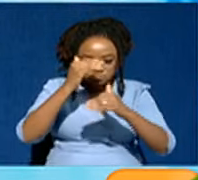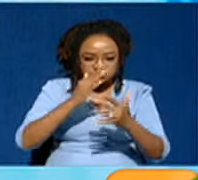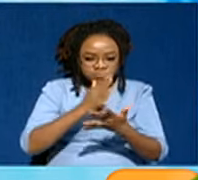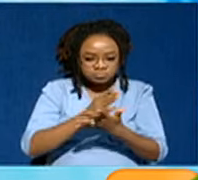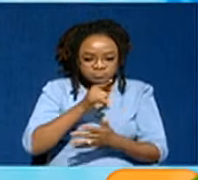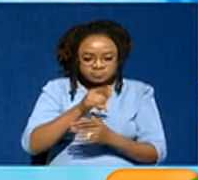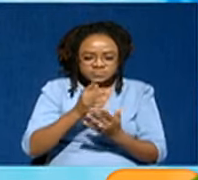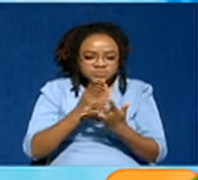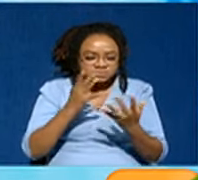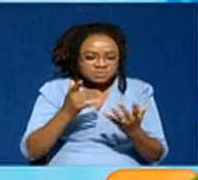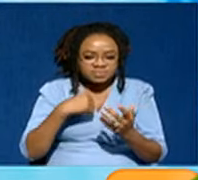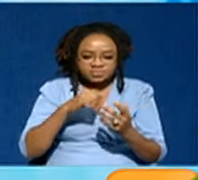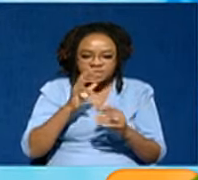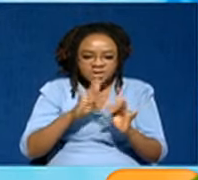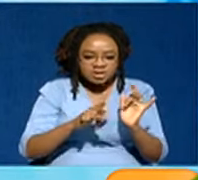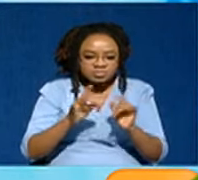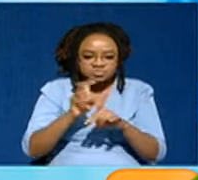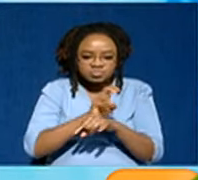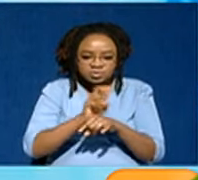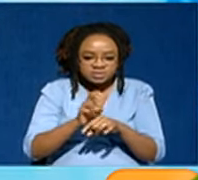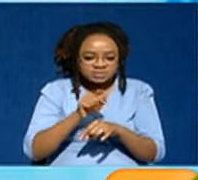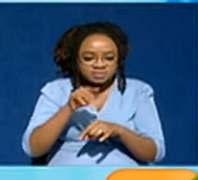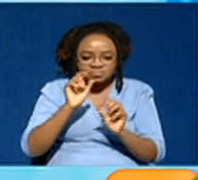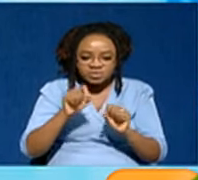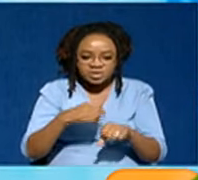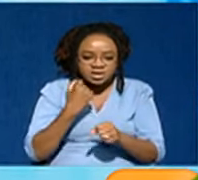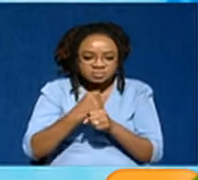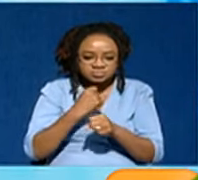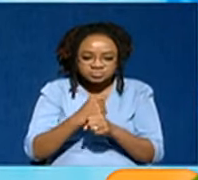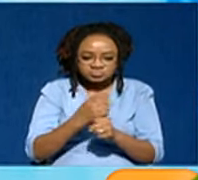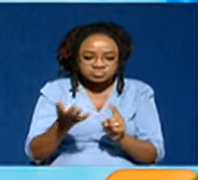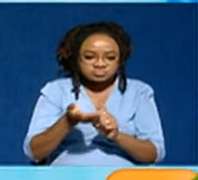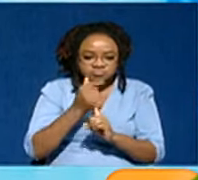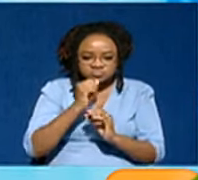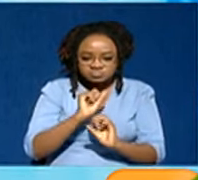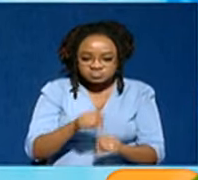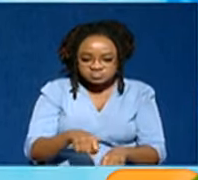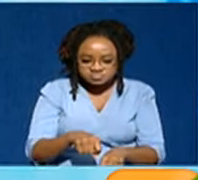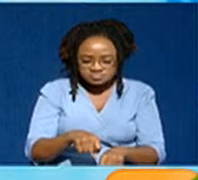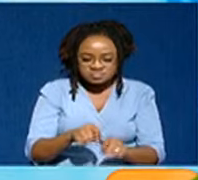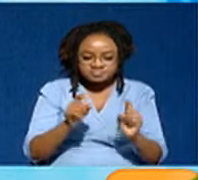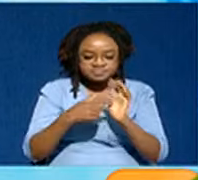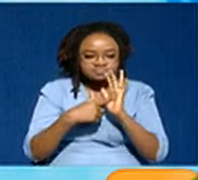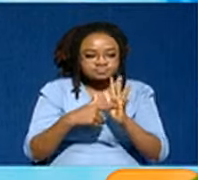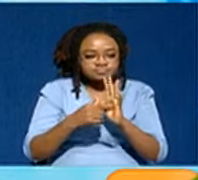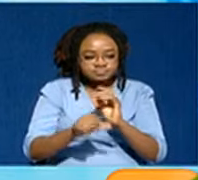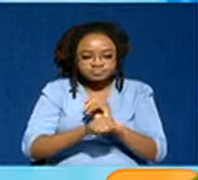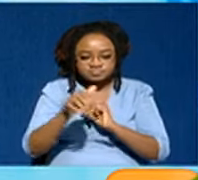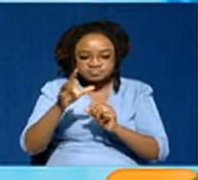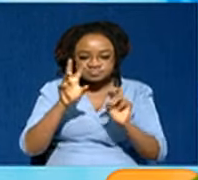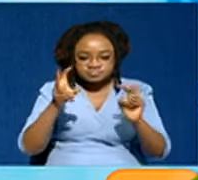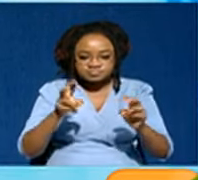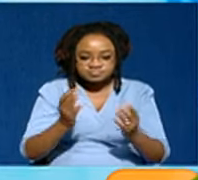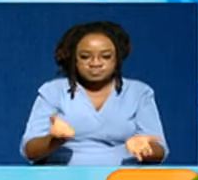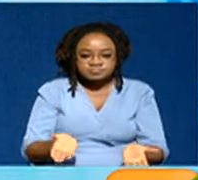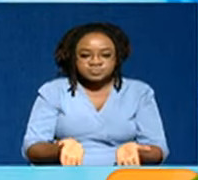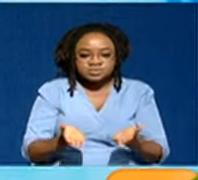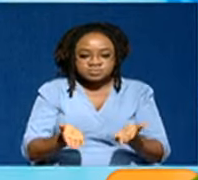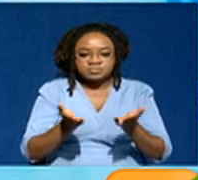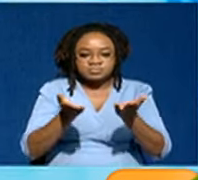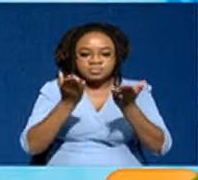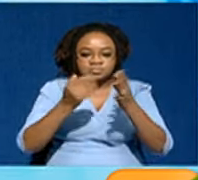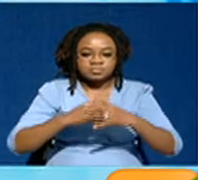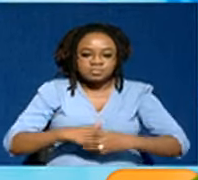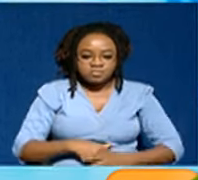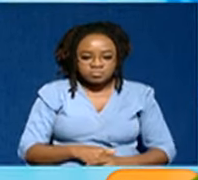is non-monetary, something that we would have done. Some of the issues like promotions that we are going on strike